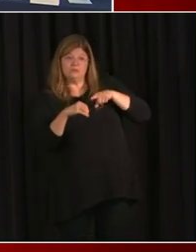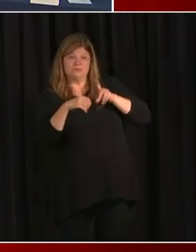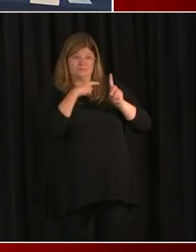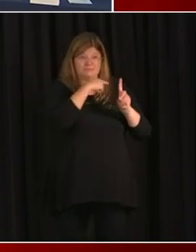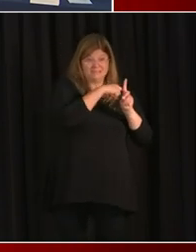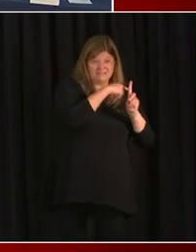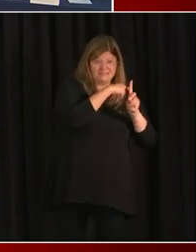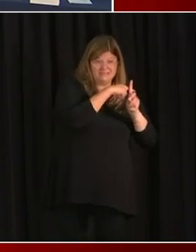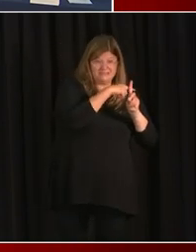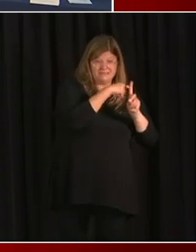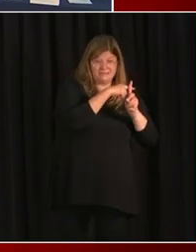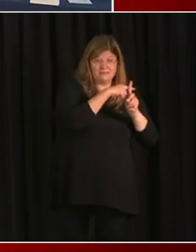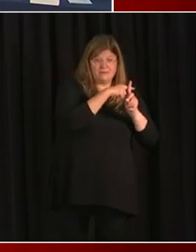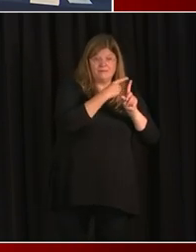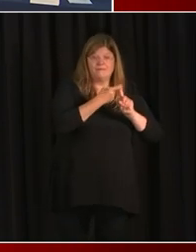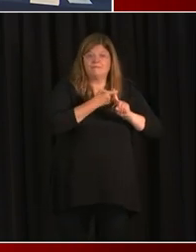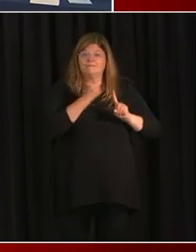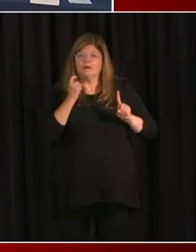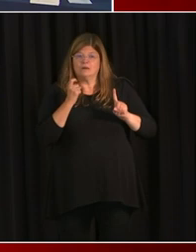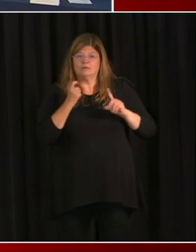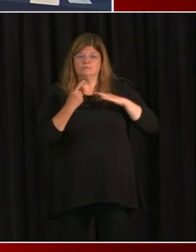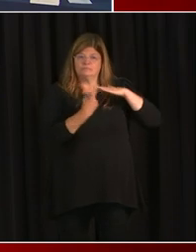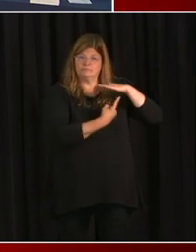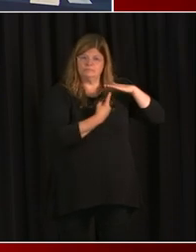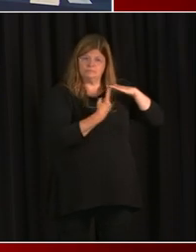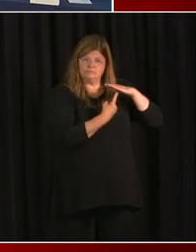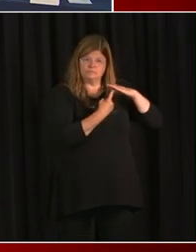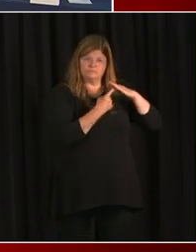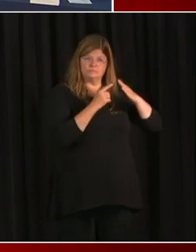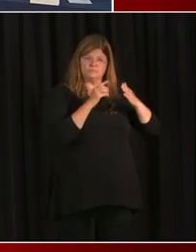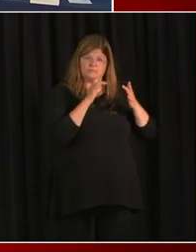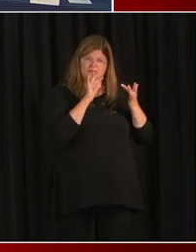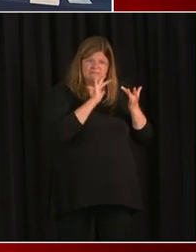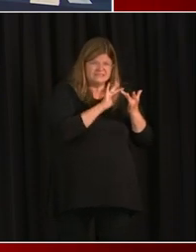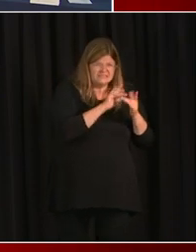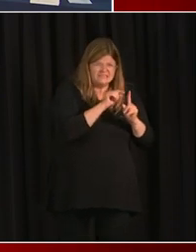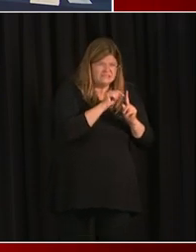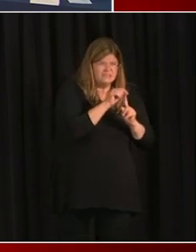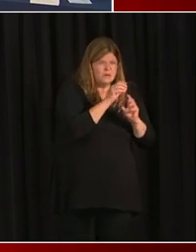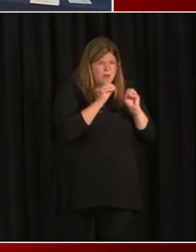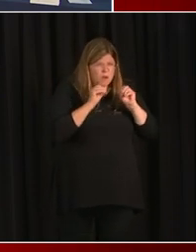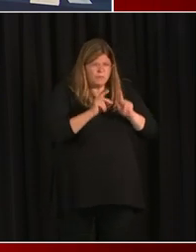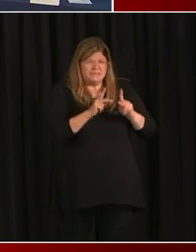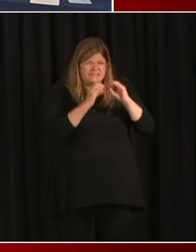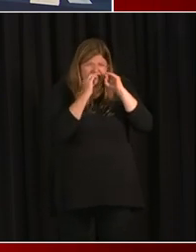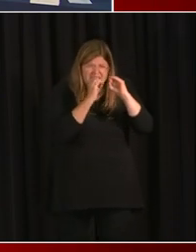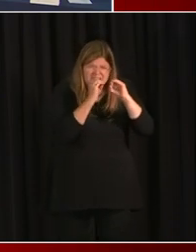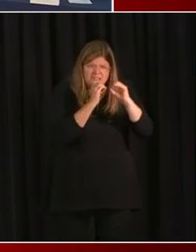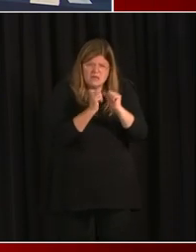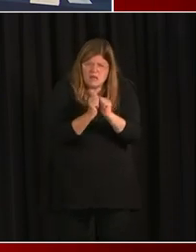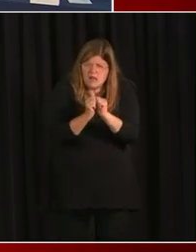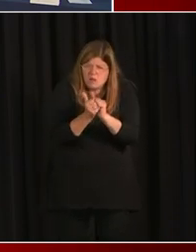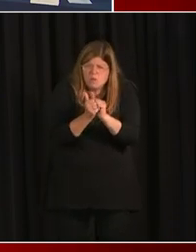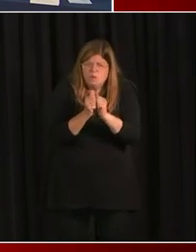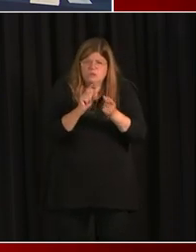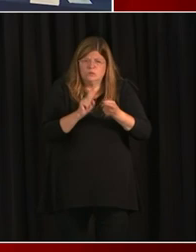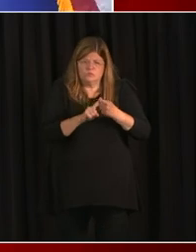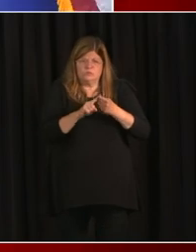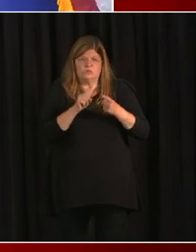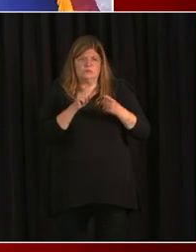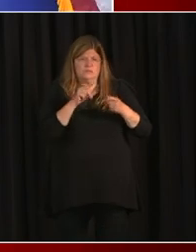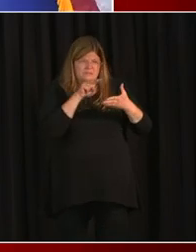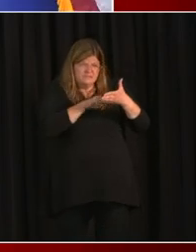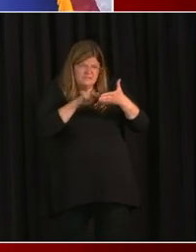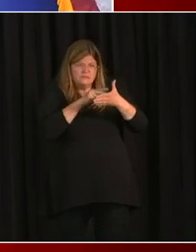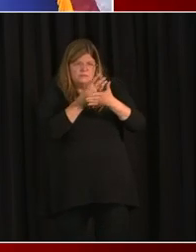contacts. So we wanted to have the opportunity to give people a tutorial on how to review this new metric